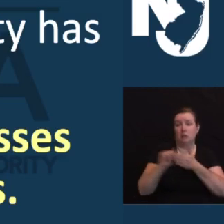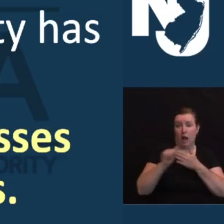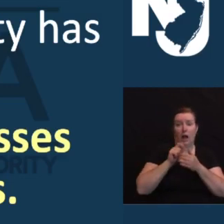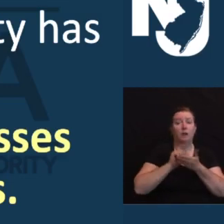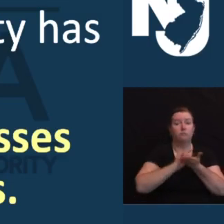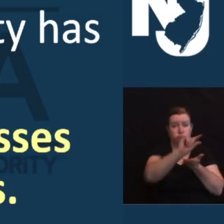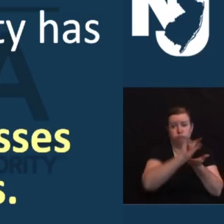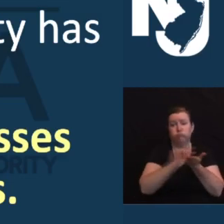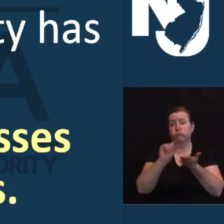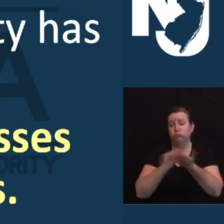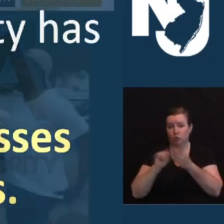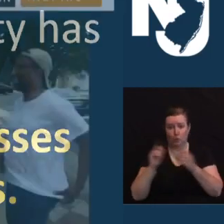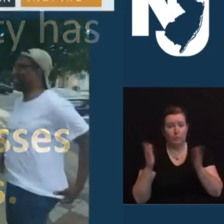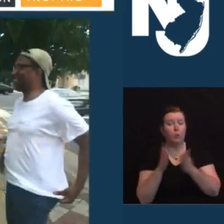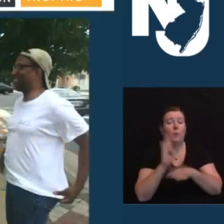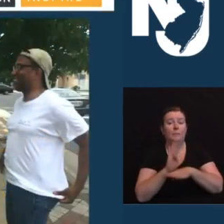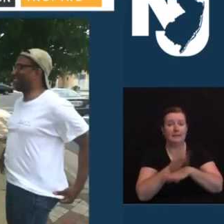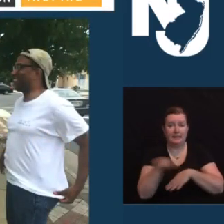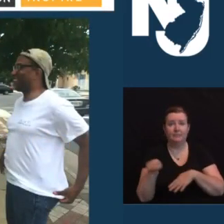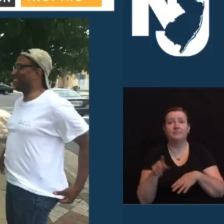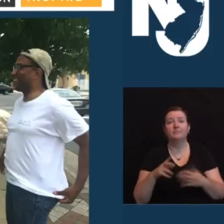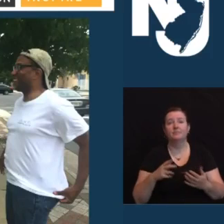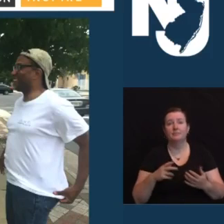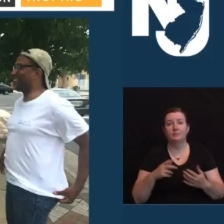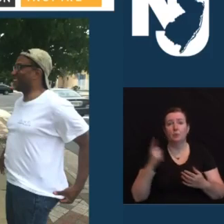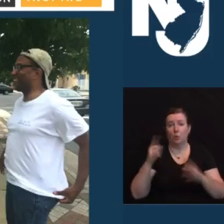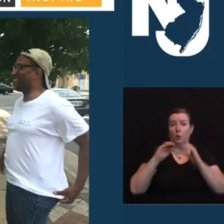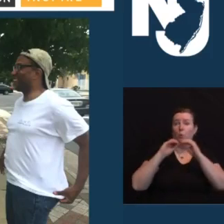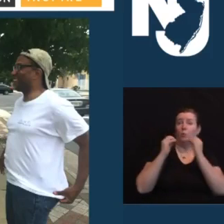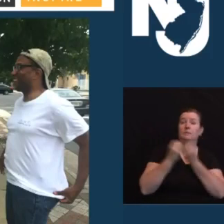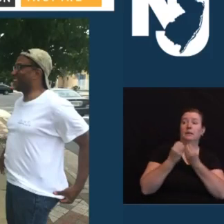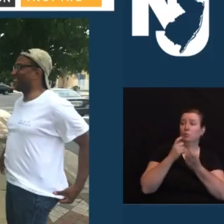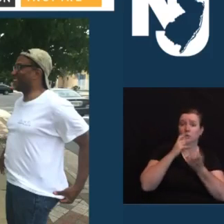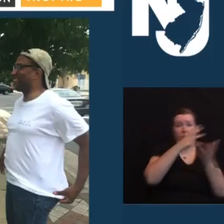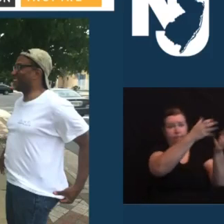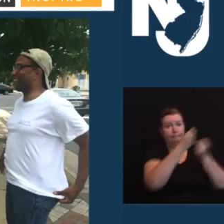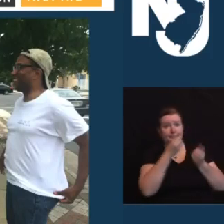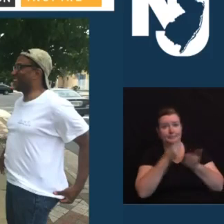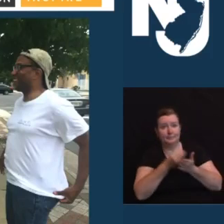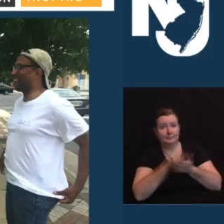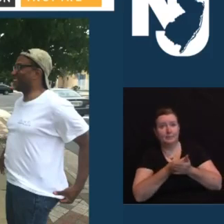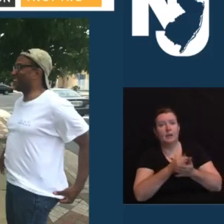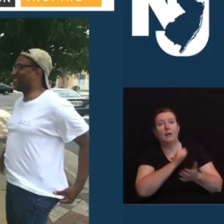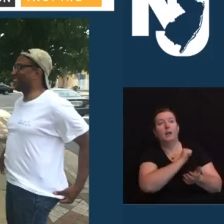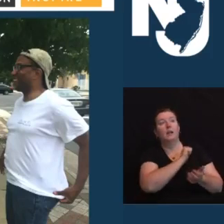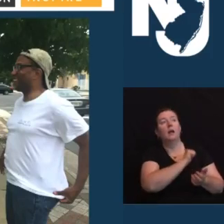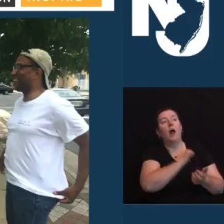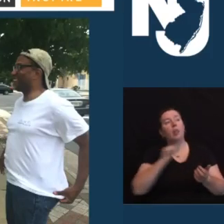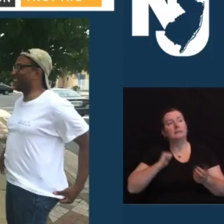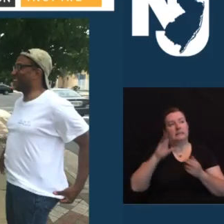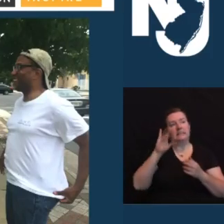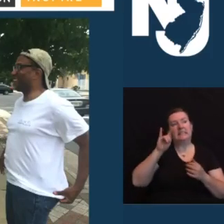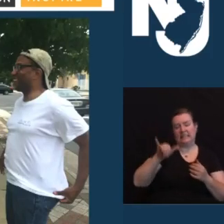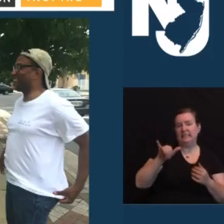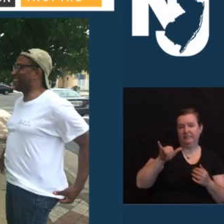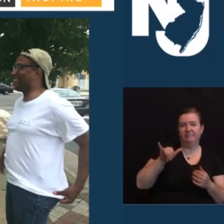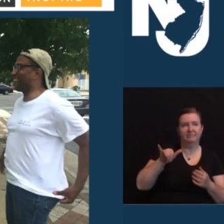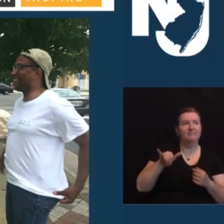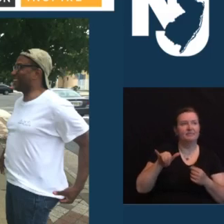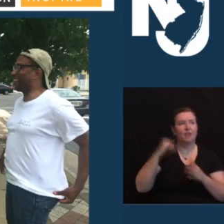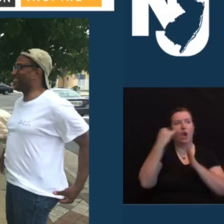Jersey. One of the organizations which has benefited it is the Atlantic City Arts Foundation, a 501c3 that works